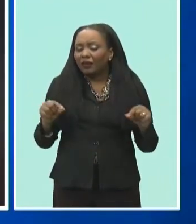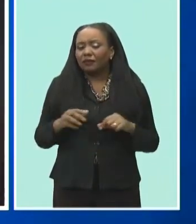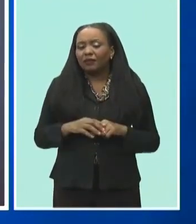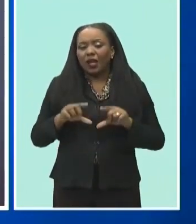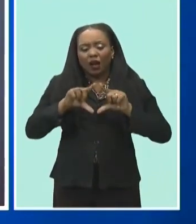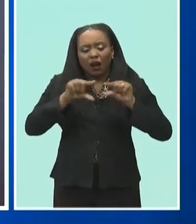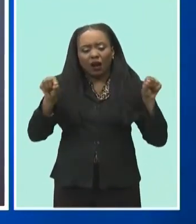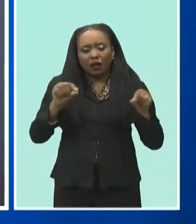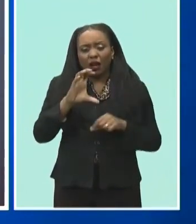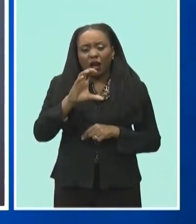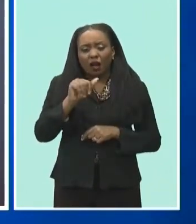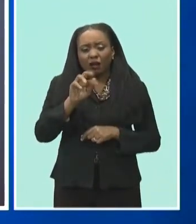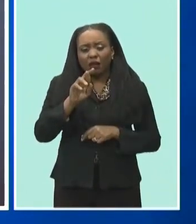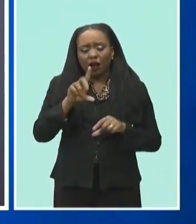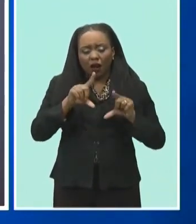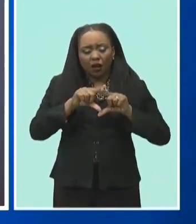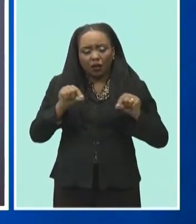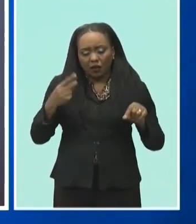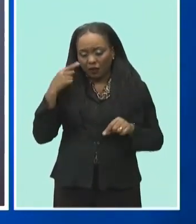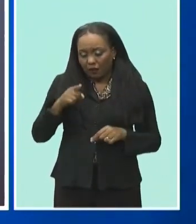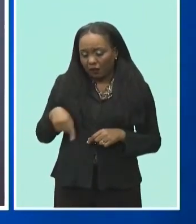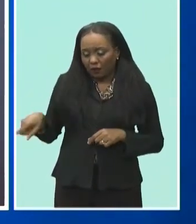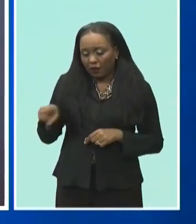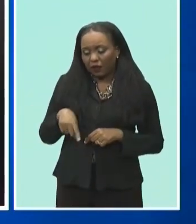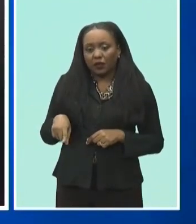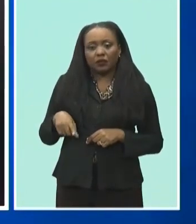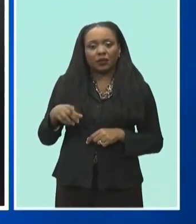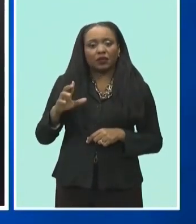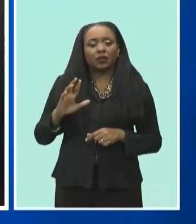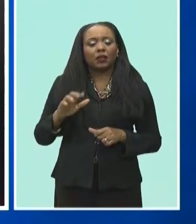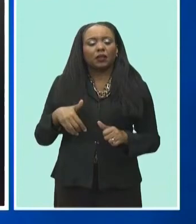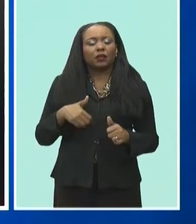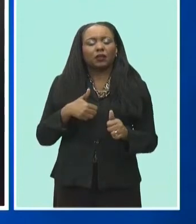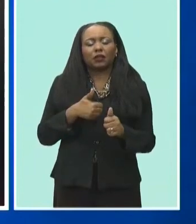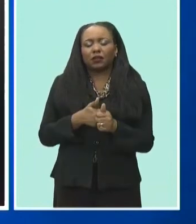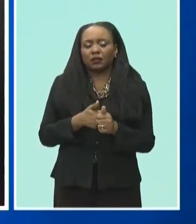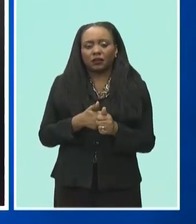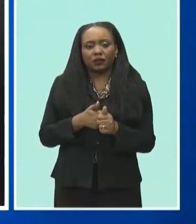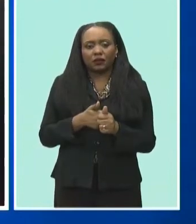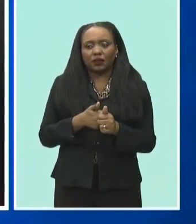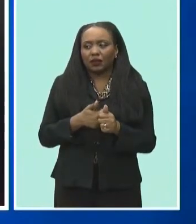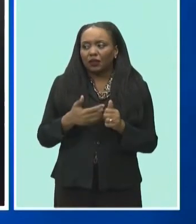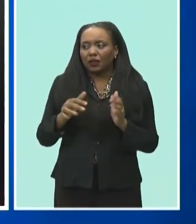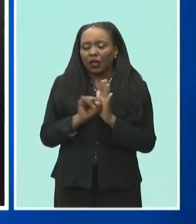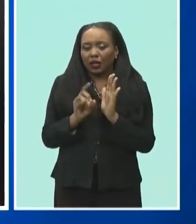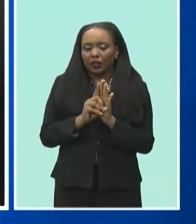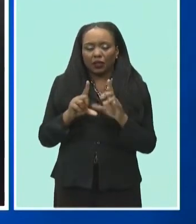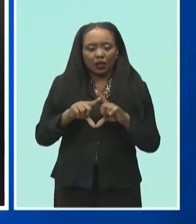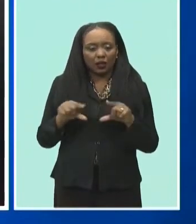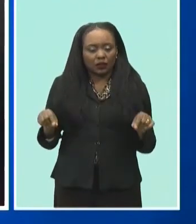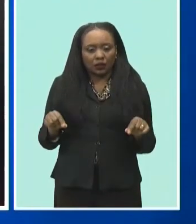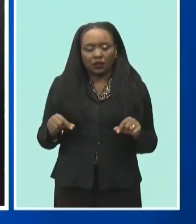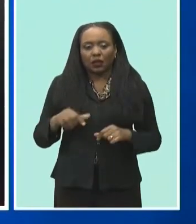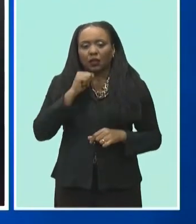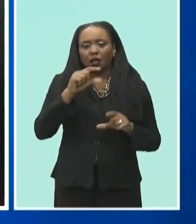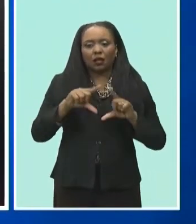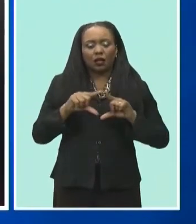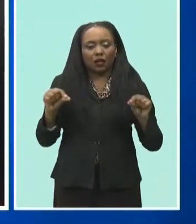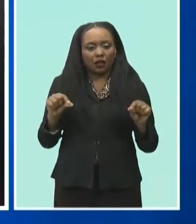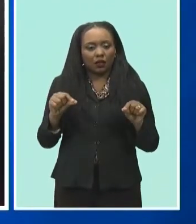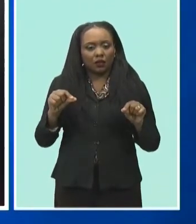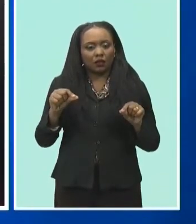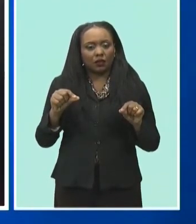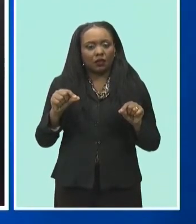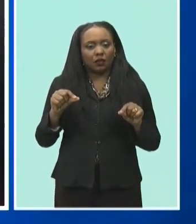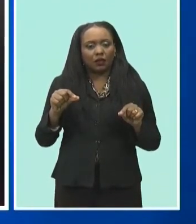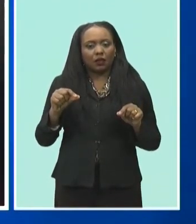to remain and work legally. Is this an ID card? No, it's not an ID card. Okay. And it is not a card that gives